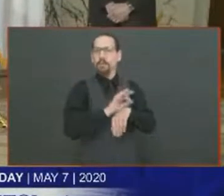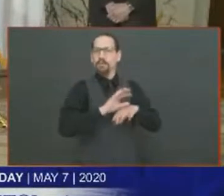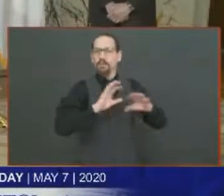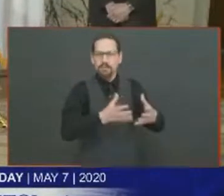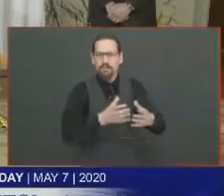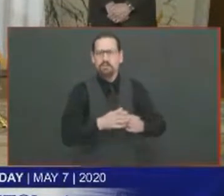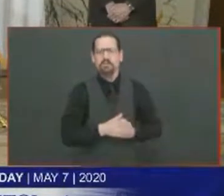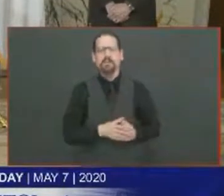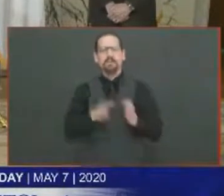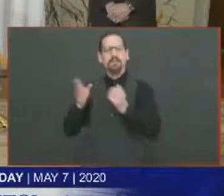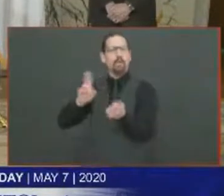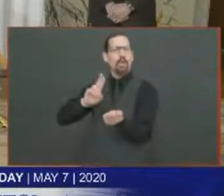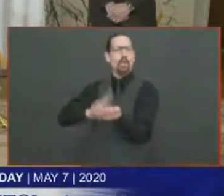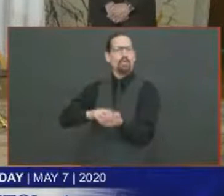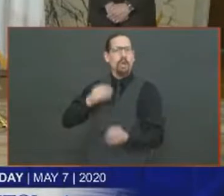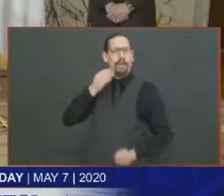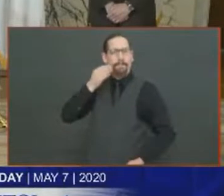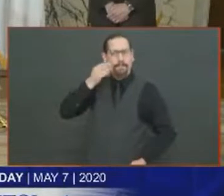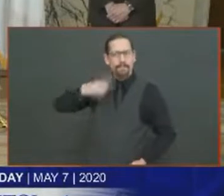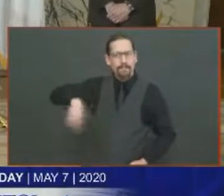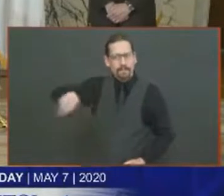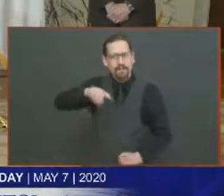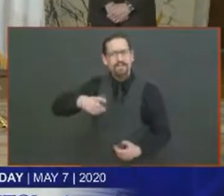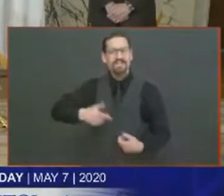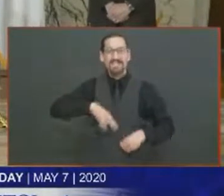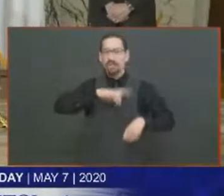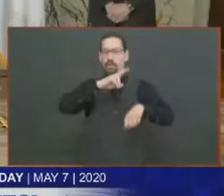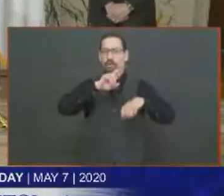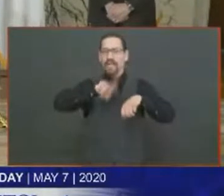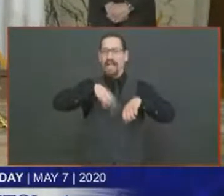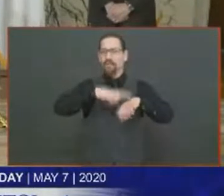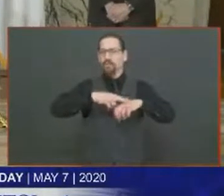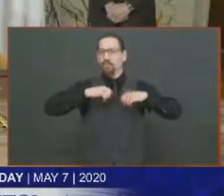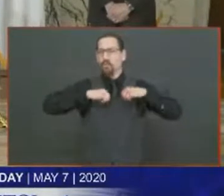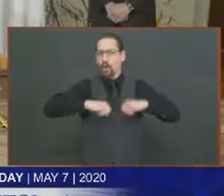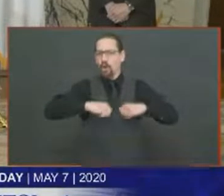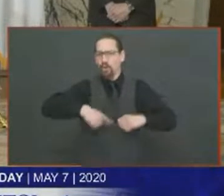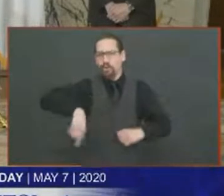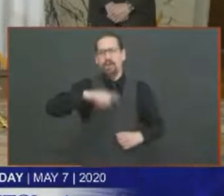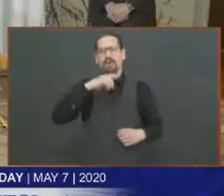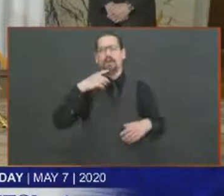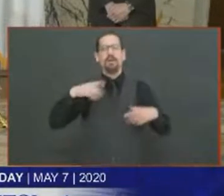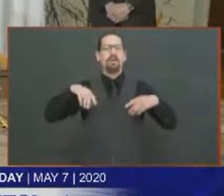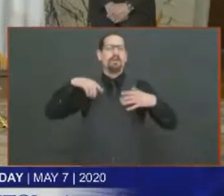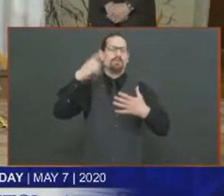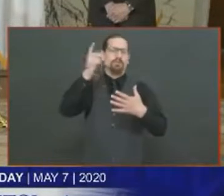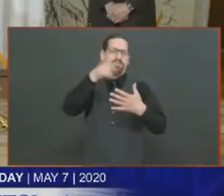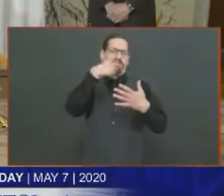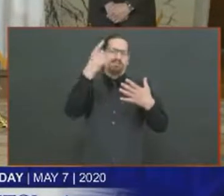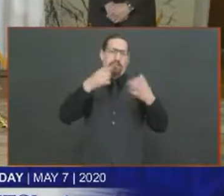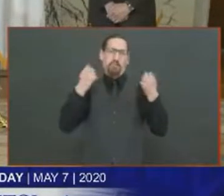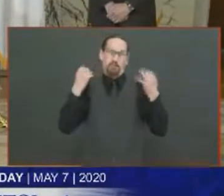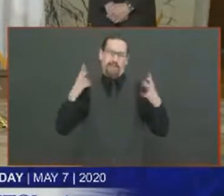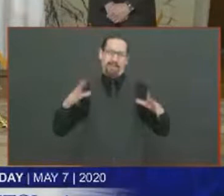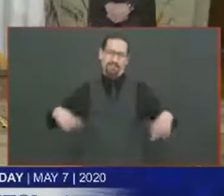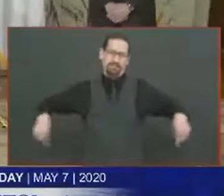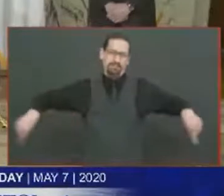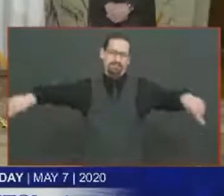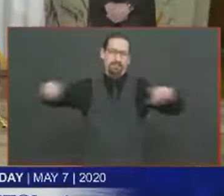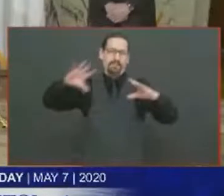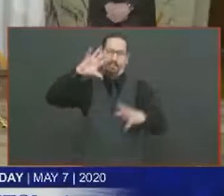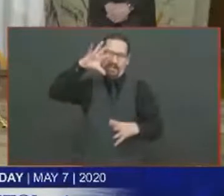Callahan, and the troops at the National Guard. The list goes on and on. Essentially, I just laid out for